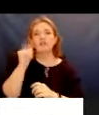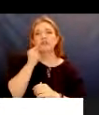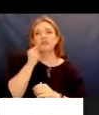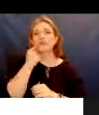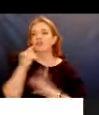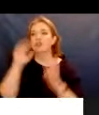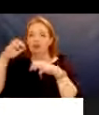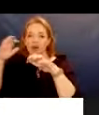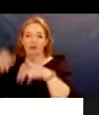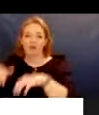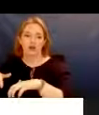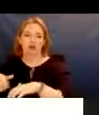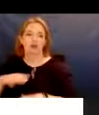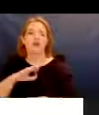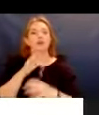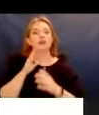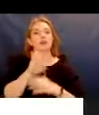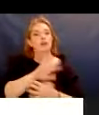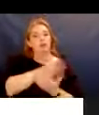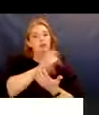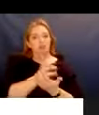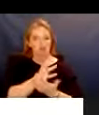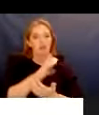Bush hogs over feet drain draws.